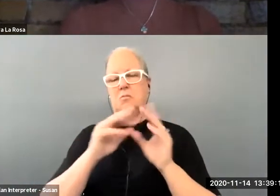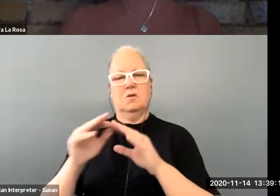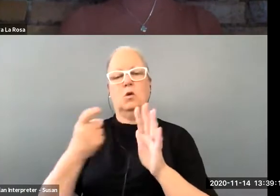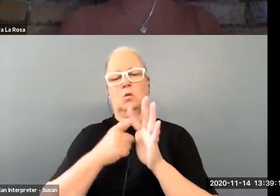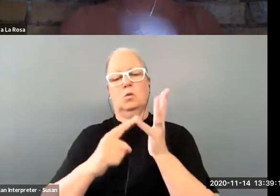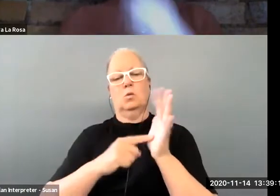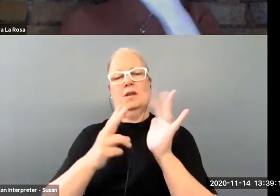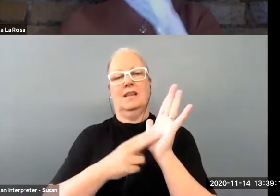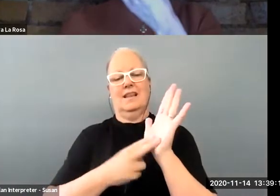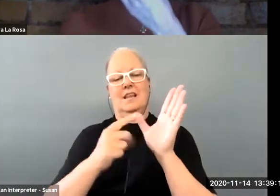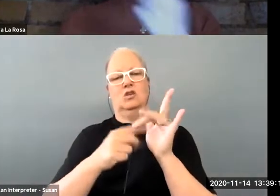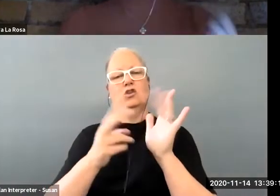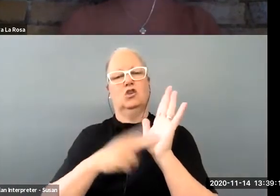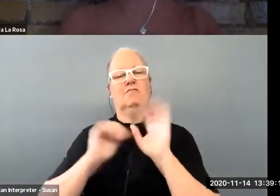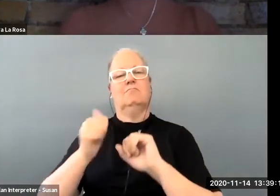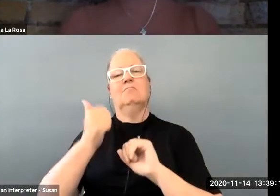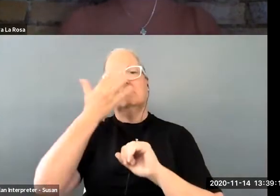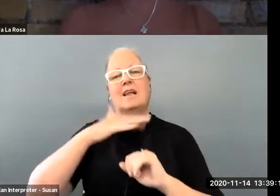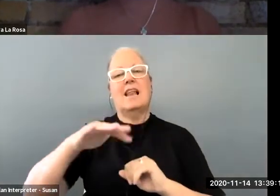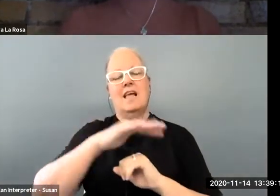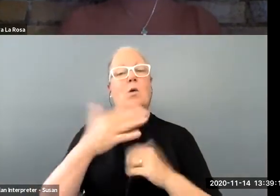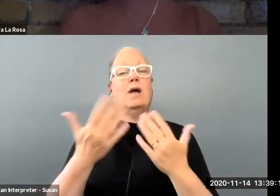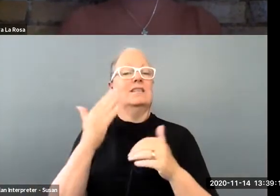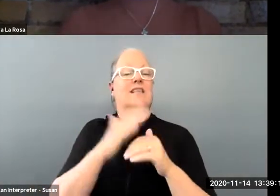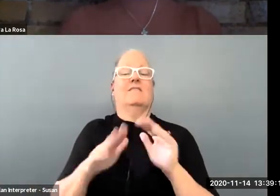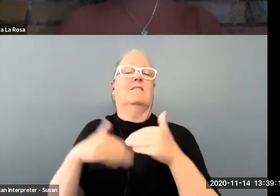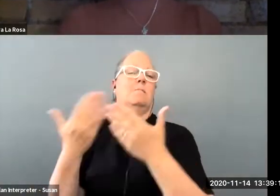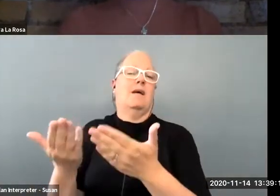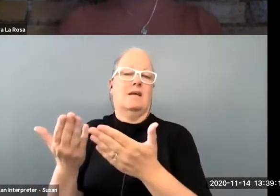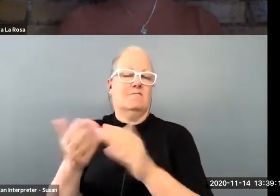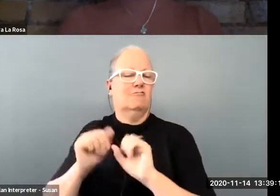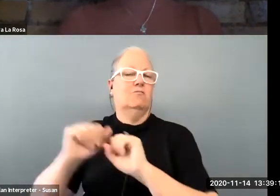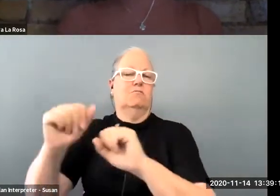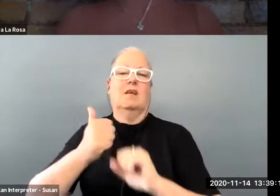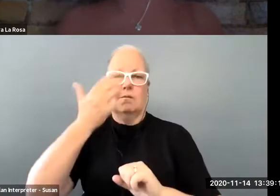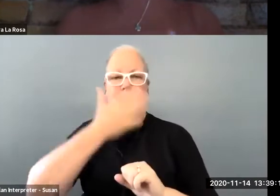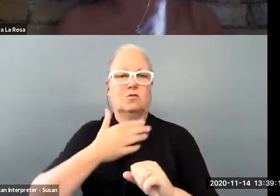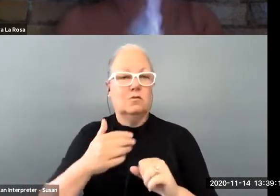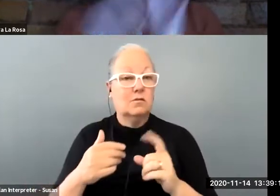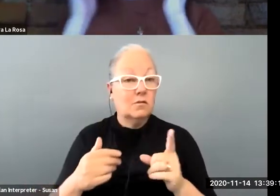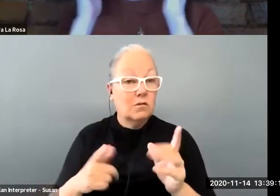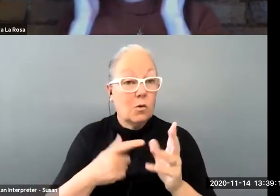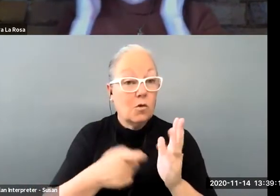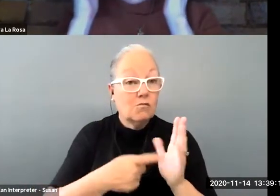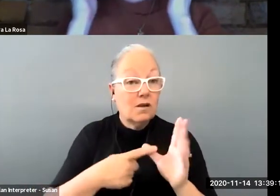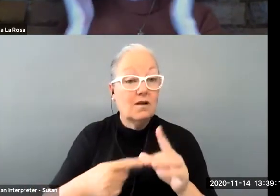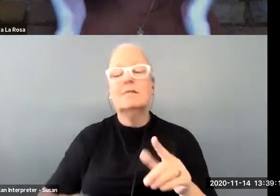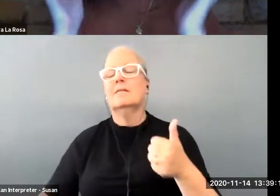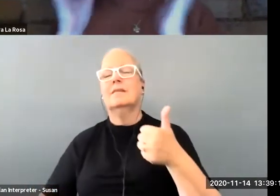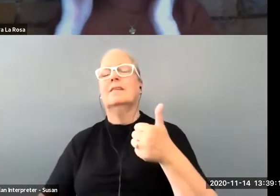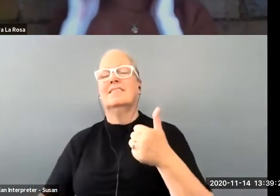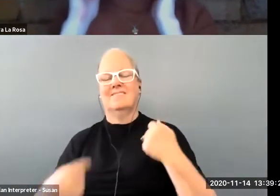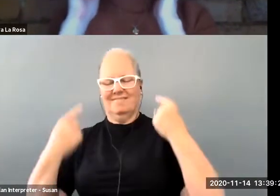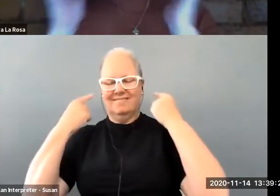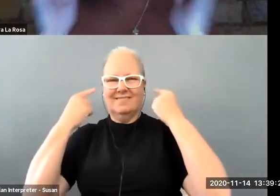Nation. Fantastic. Thank you. How are you going there, Laura? Yeah, I'm good. Sorry.